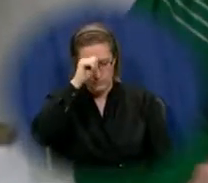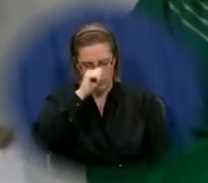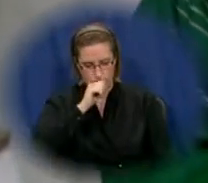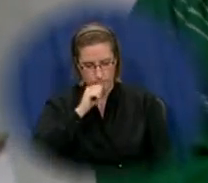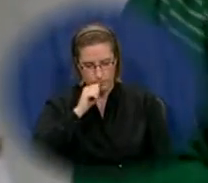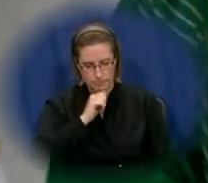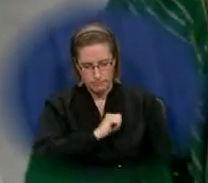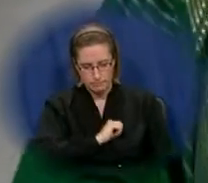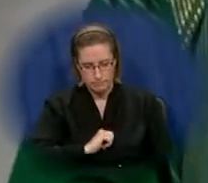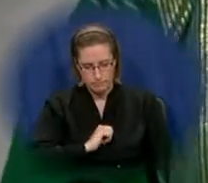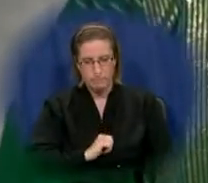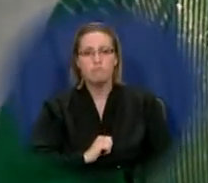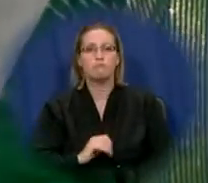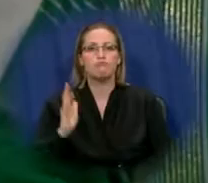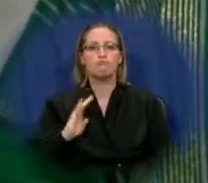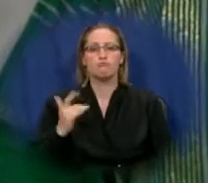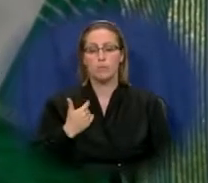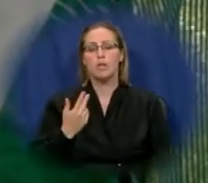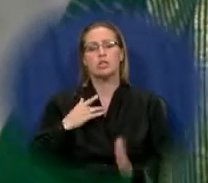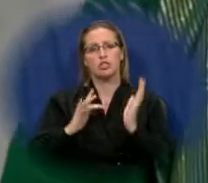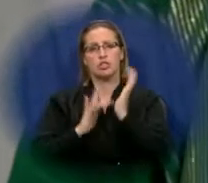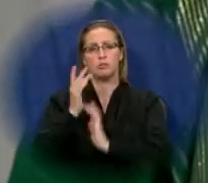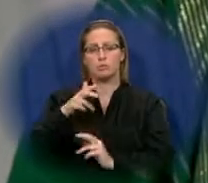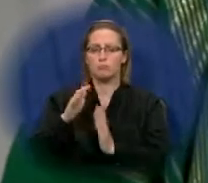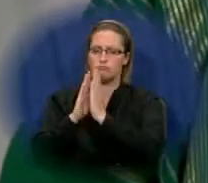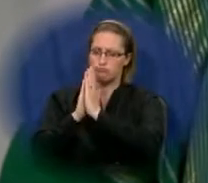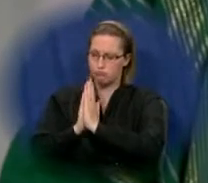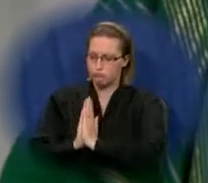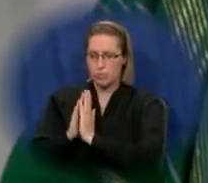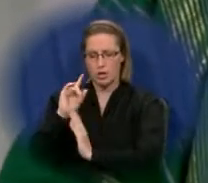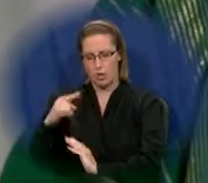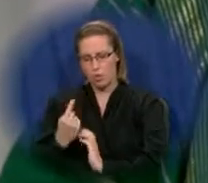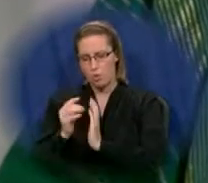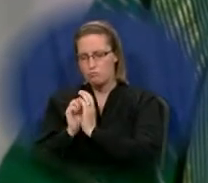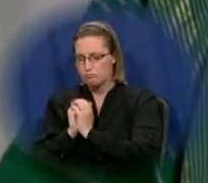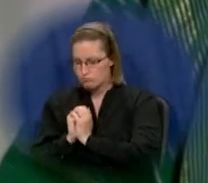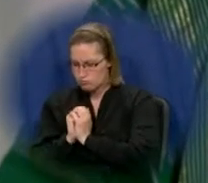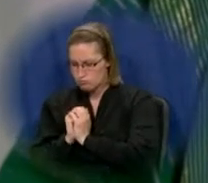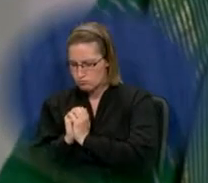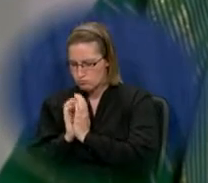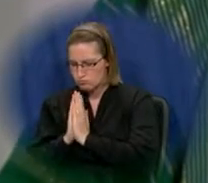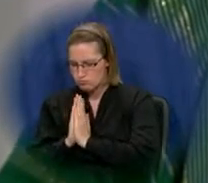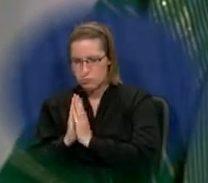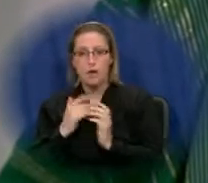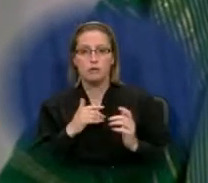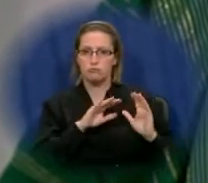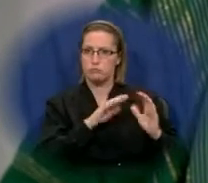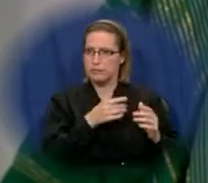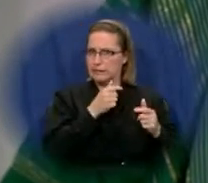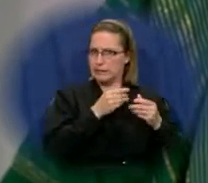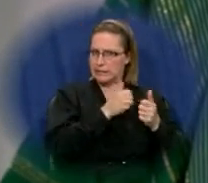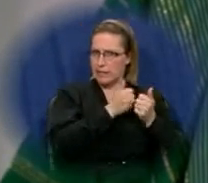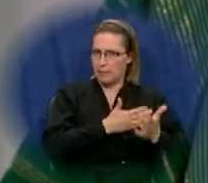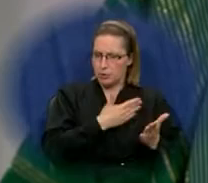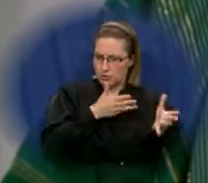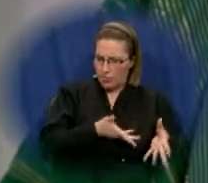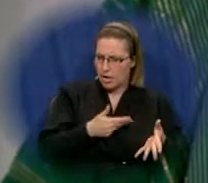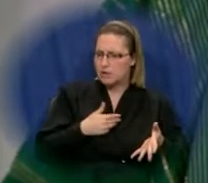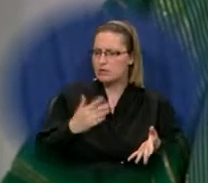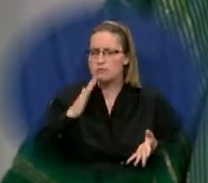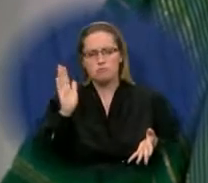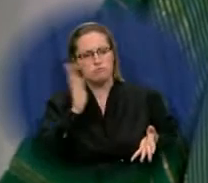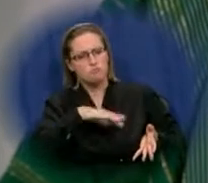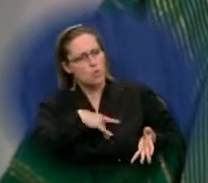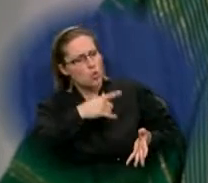Once when Jesus was praying in solitude and the disciples were with him, he asked them, "Who do the crowds say that I am?" They said